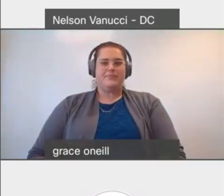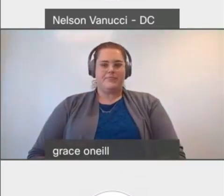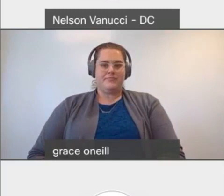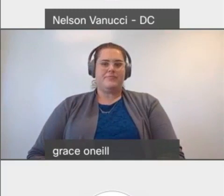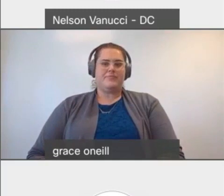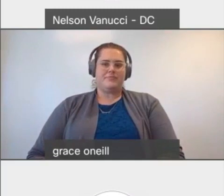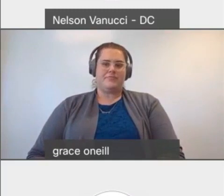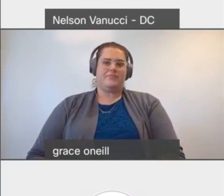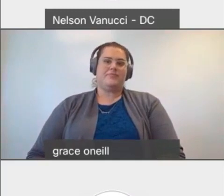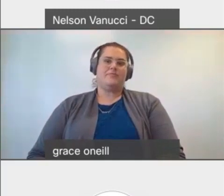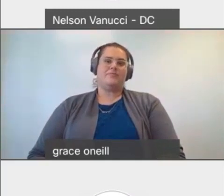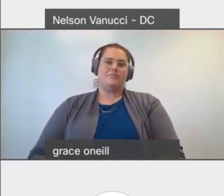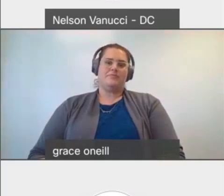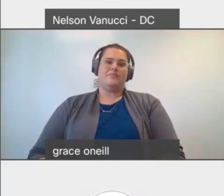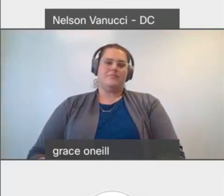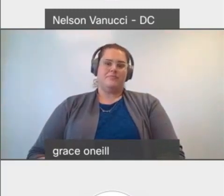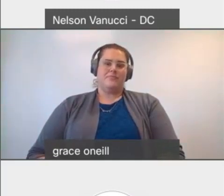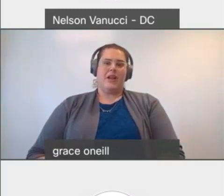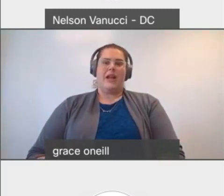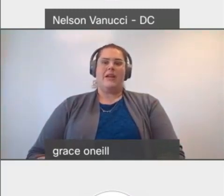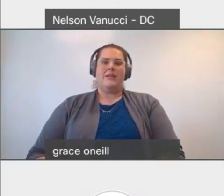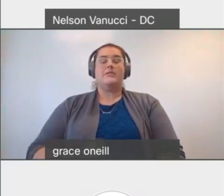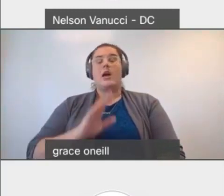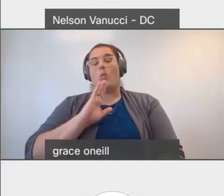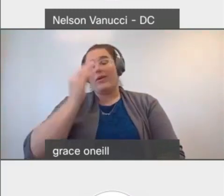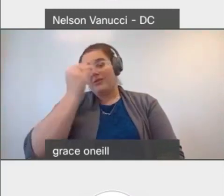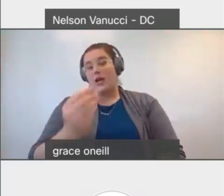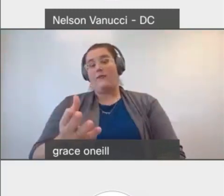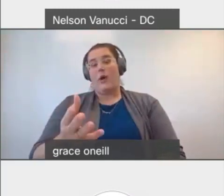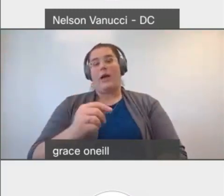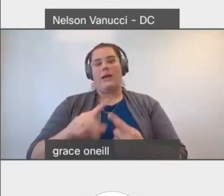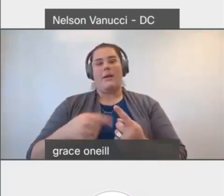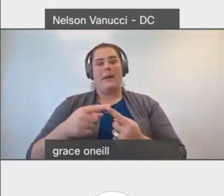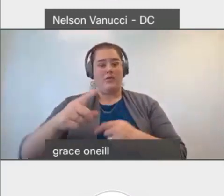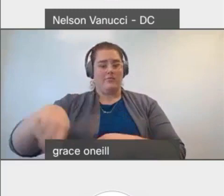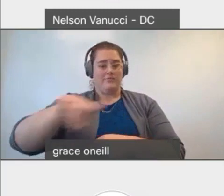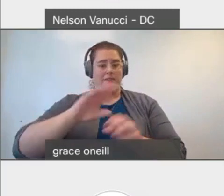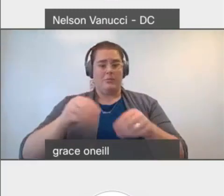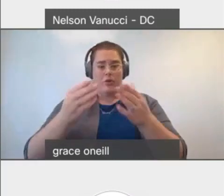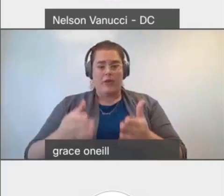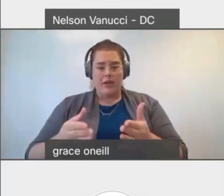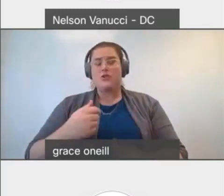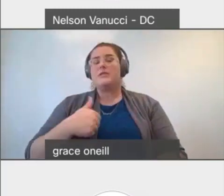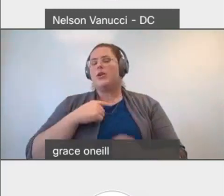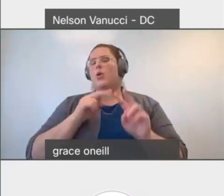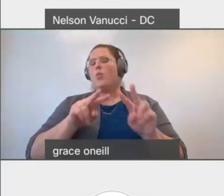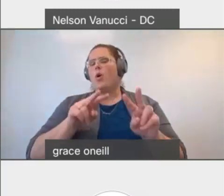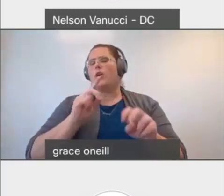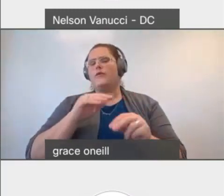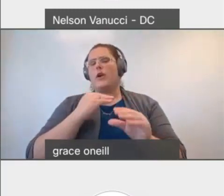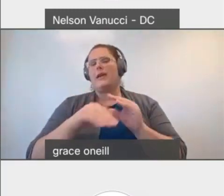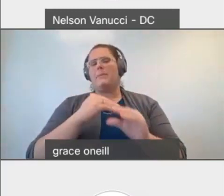to serve as a FYI to providers that look for a email to come about the next